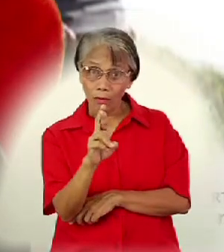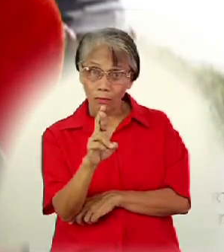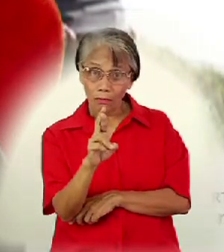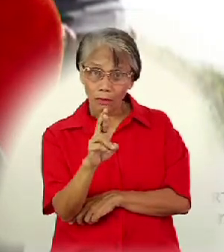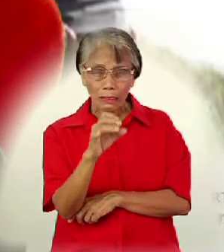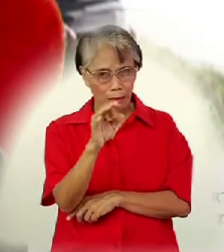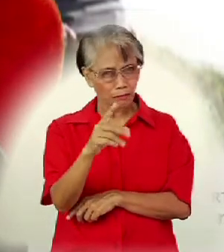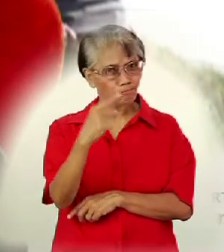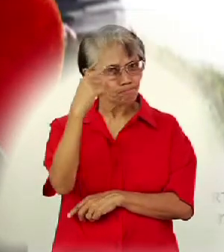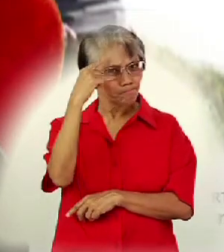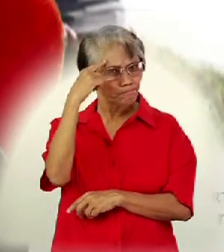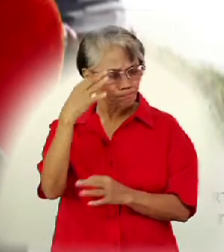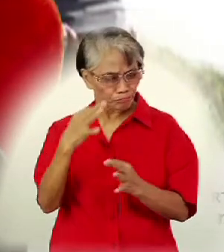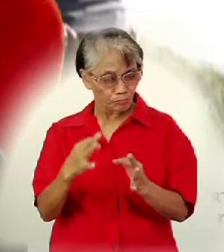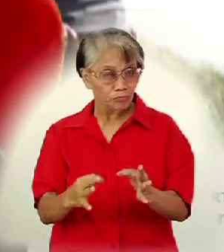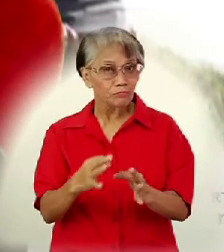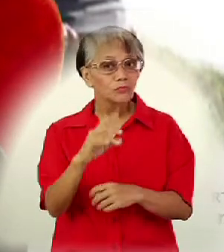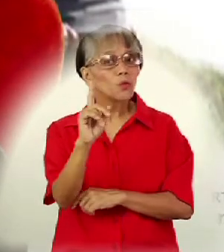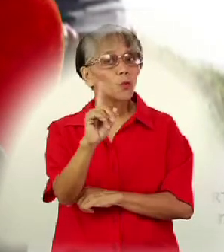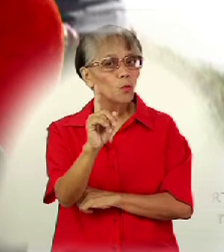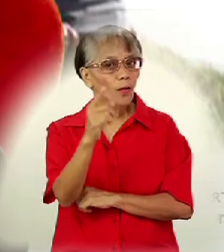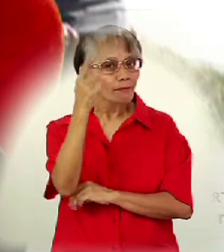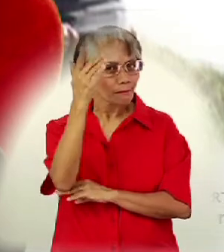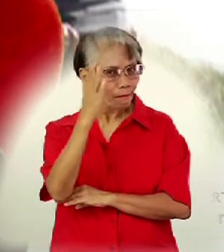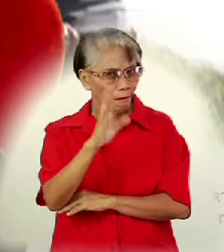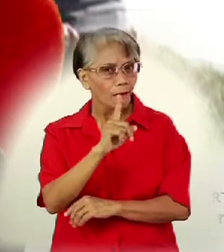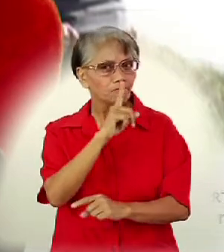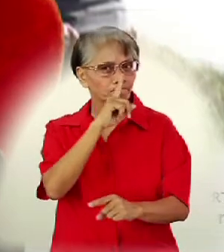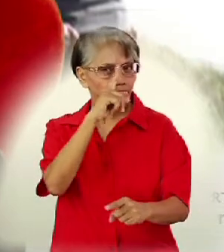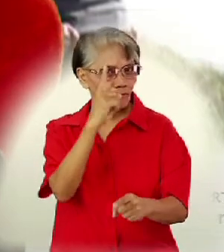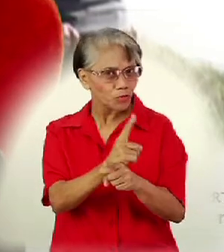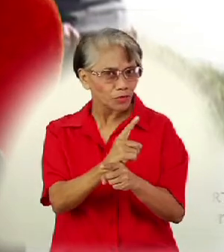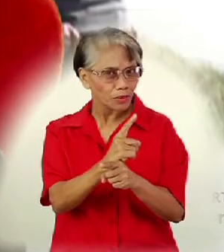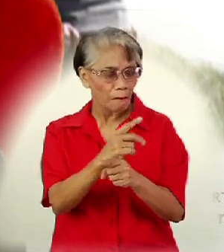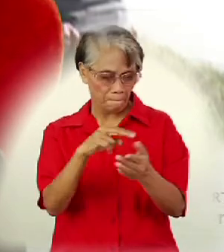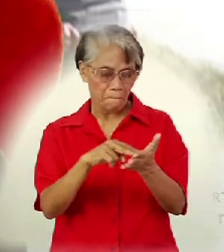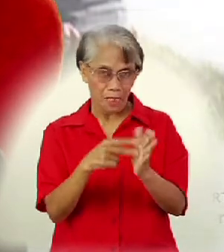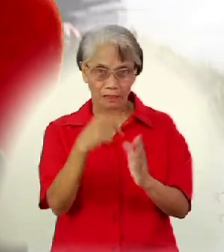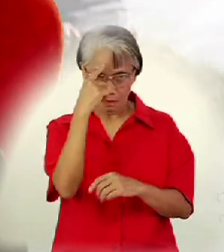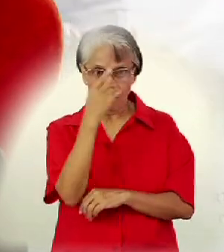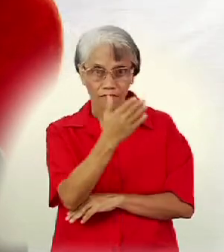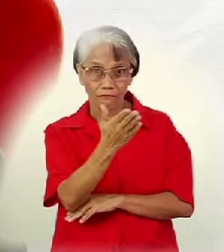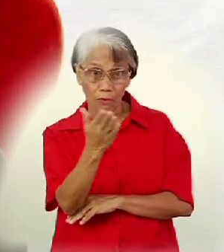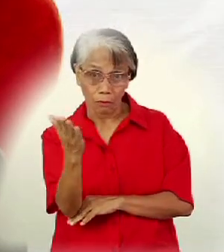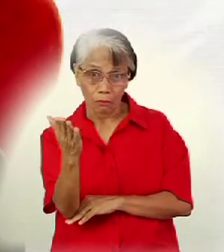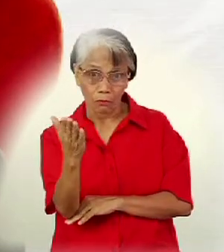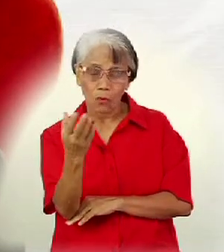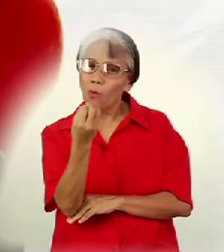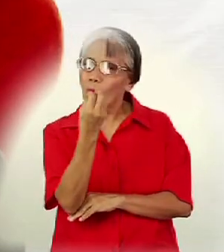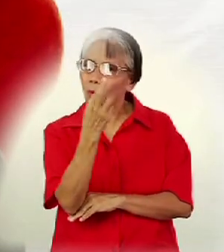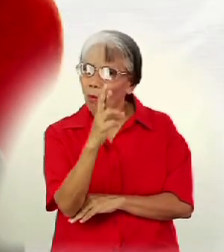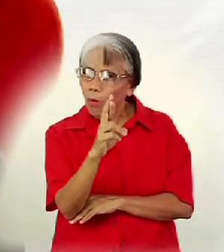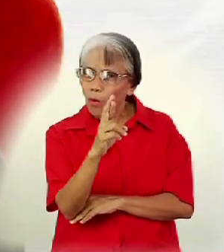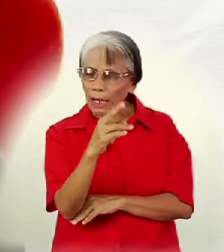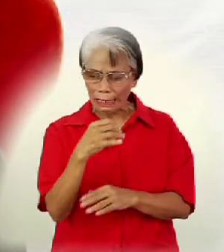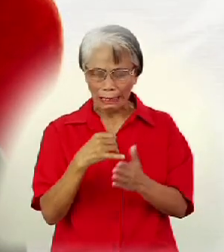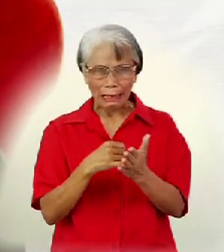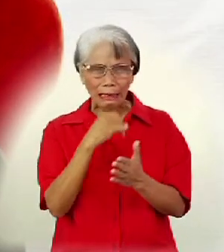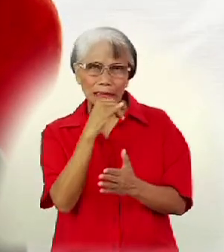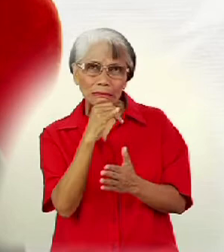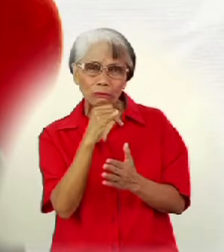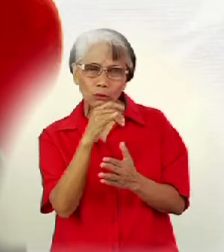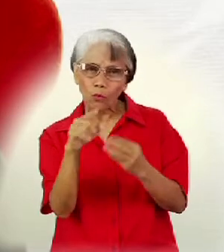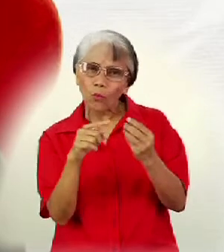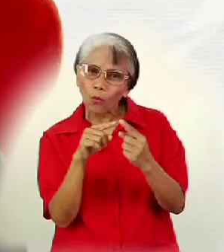you discern what God really means for you? For it is only when we